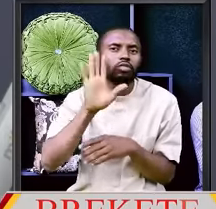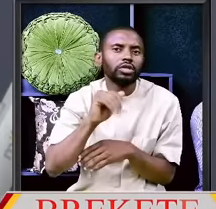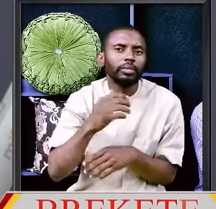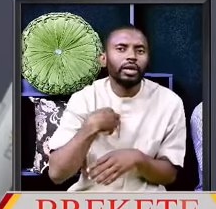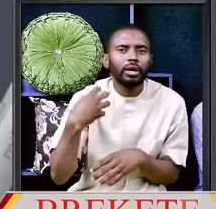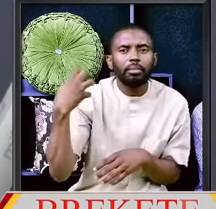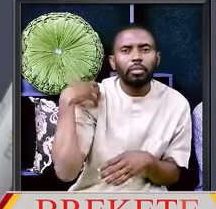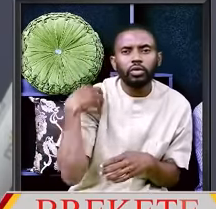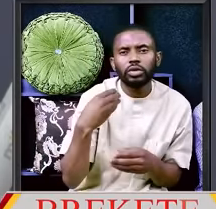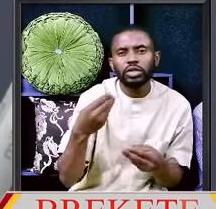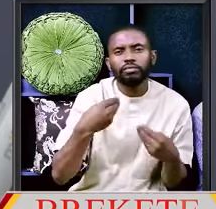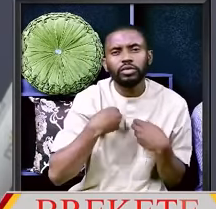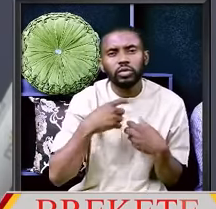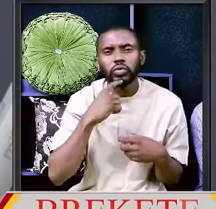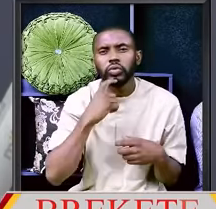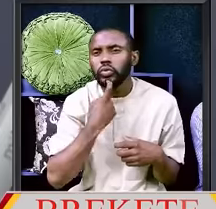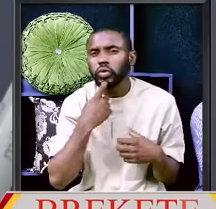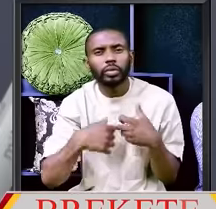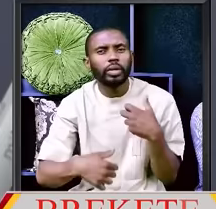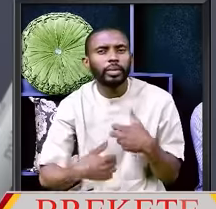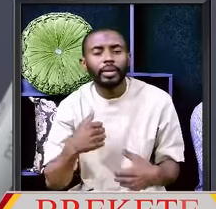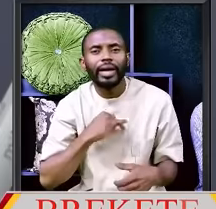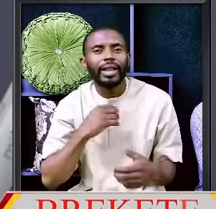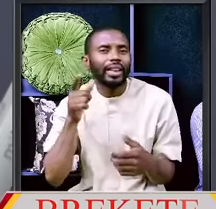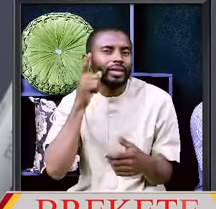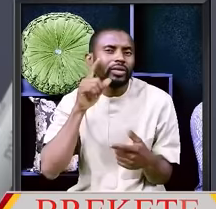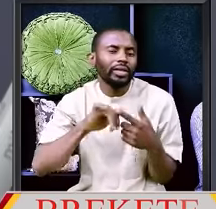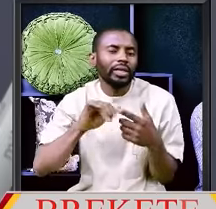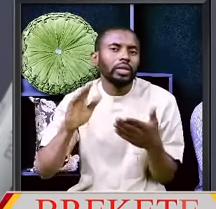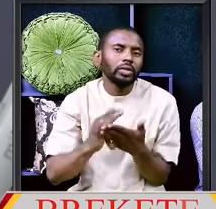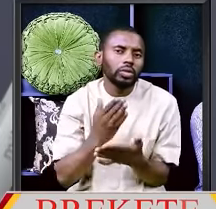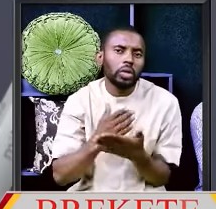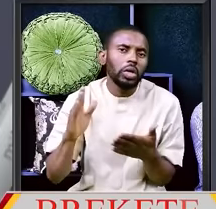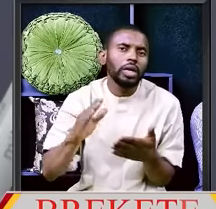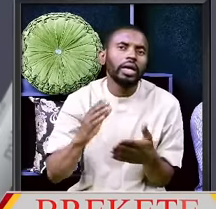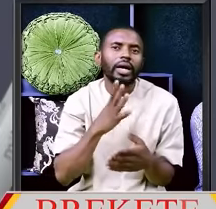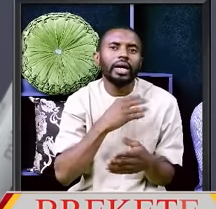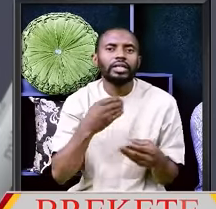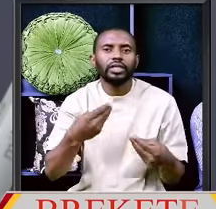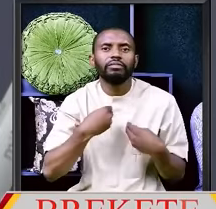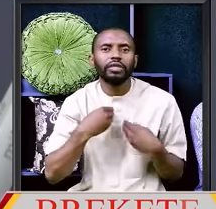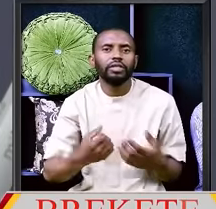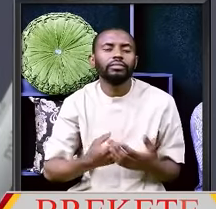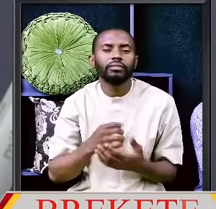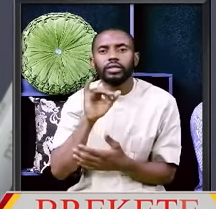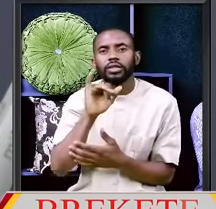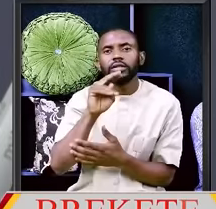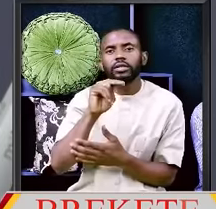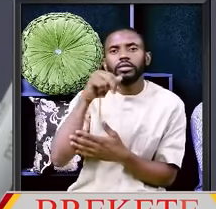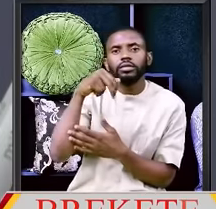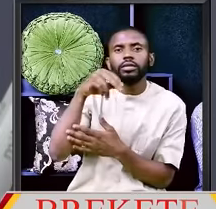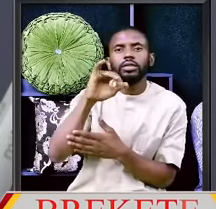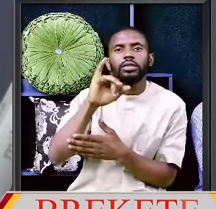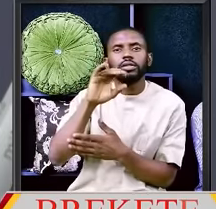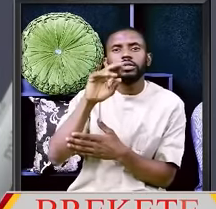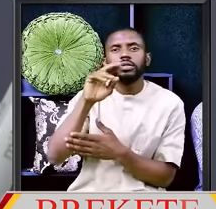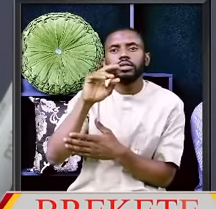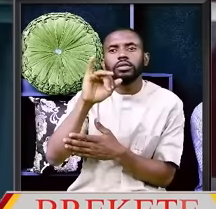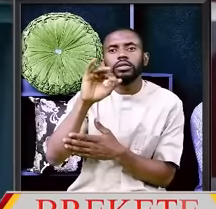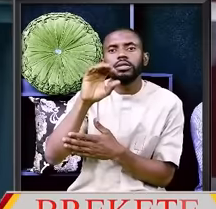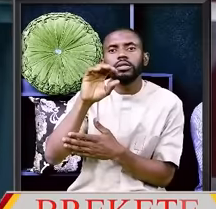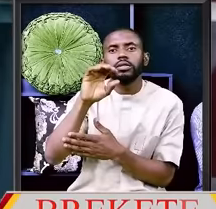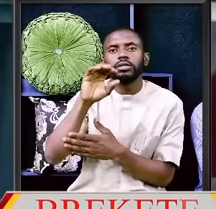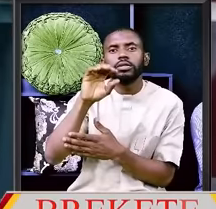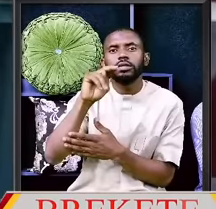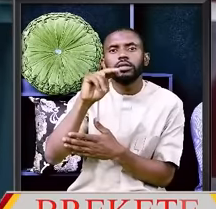I listen to that song every day and it gives me inspiration. Mm-mm. I want to speak to Daddy Mohbad. Mm. And I would like to speak in Yoruba. Okay, Daddy.